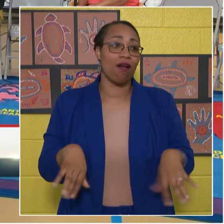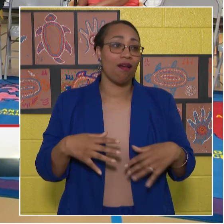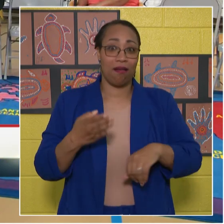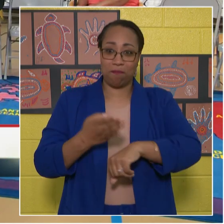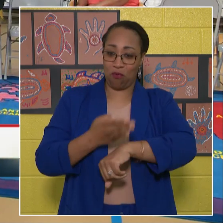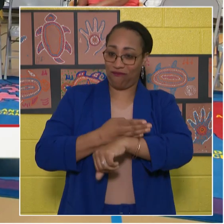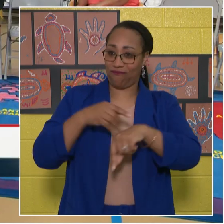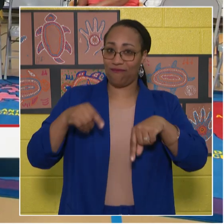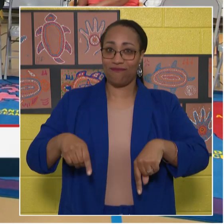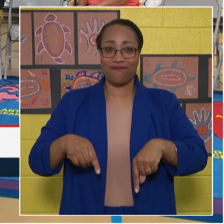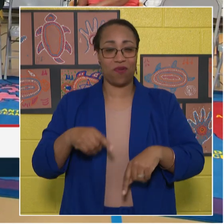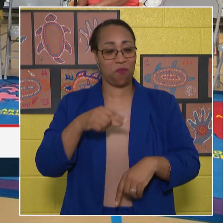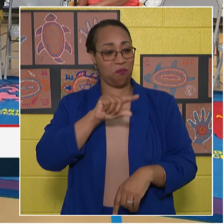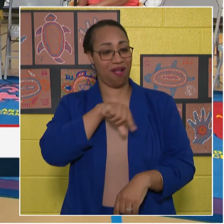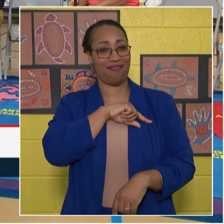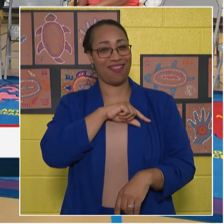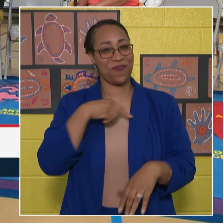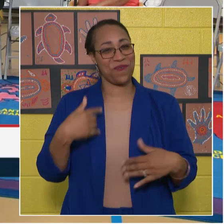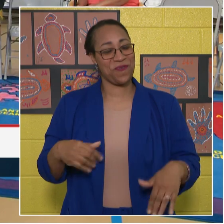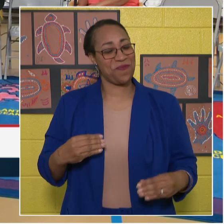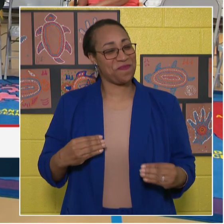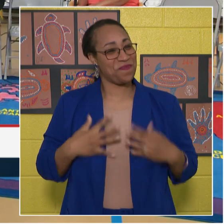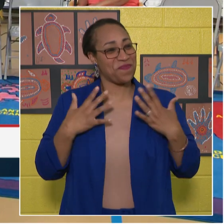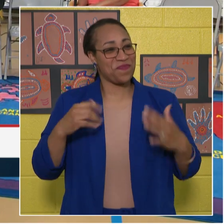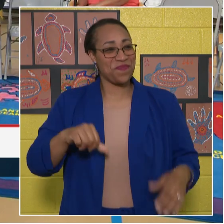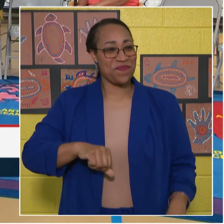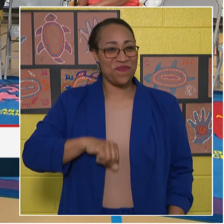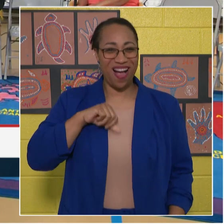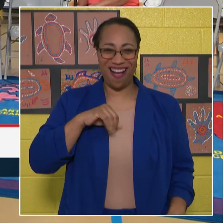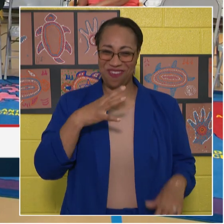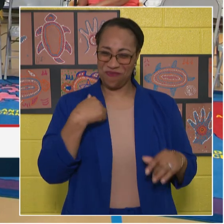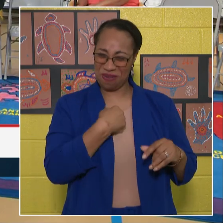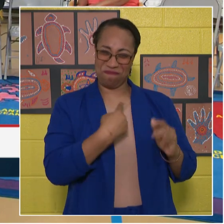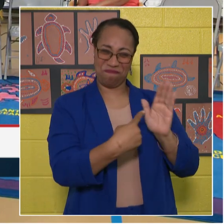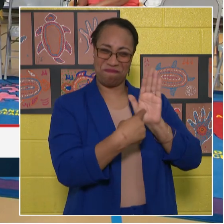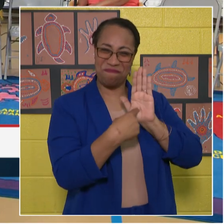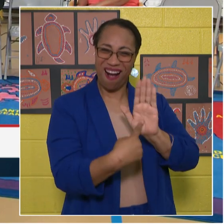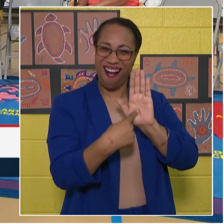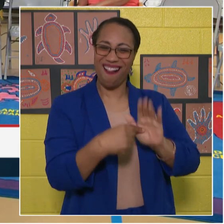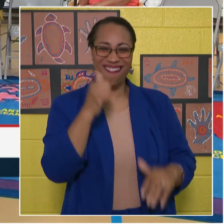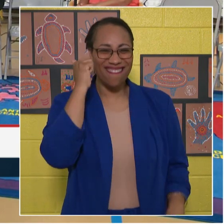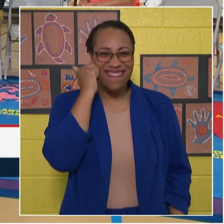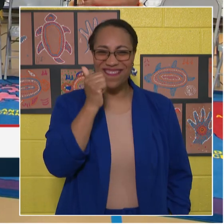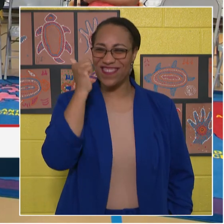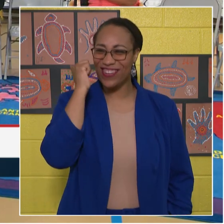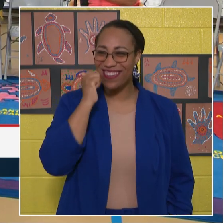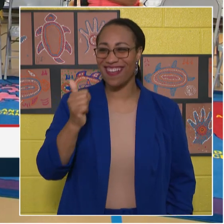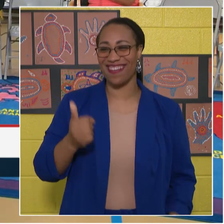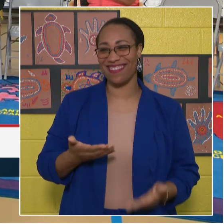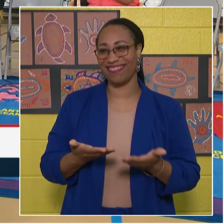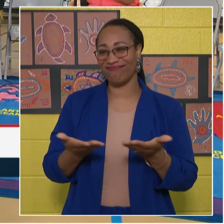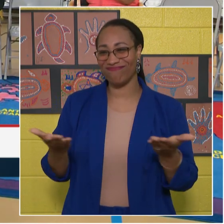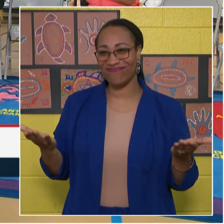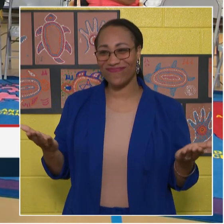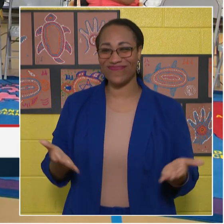We lift our hearts, we lift our hands in dedication to Washington, our Washington, in Washington, D.C.